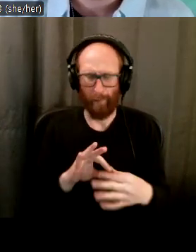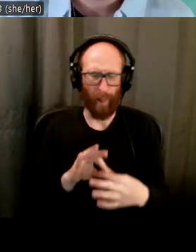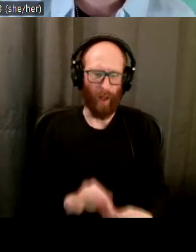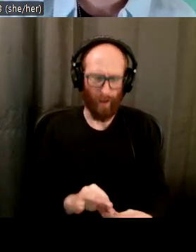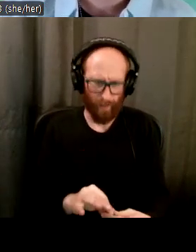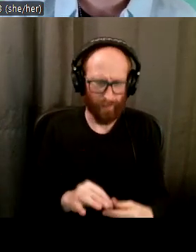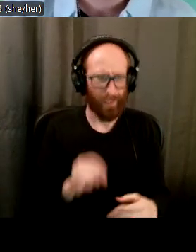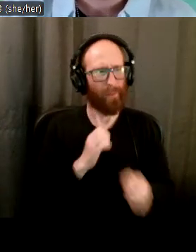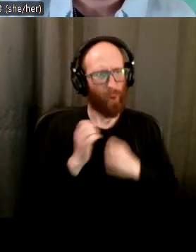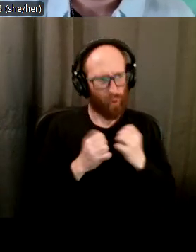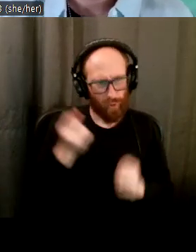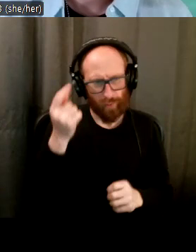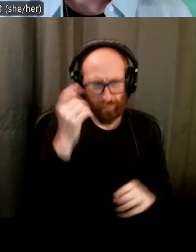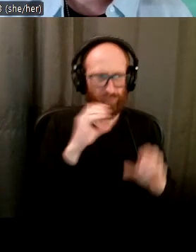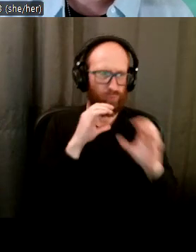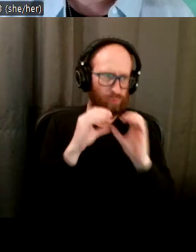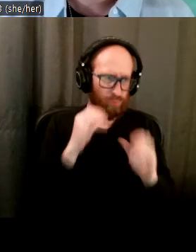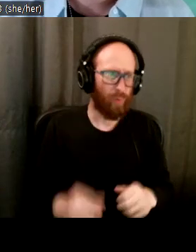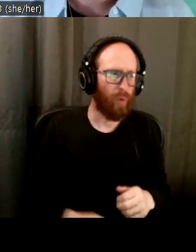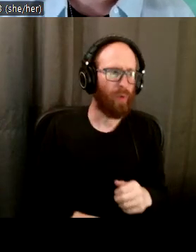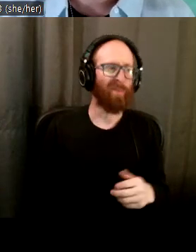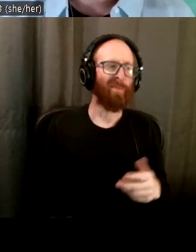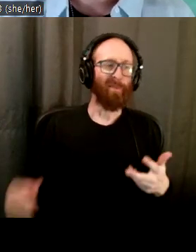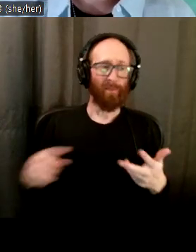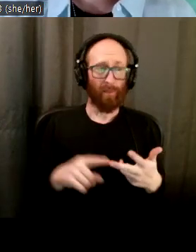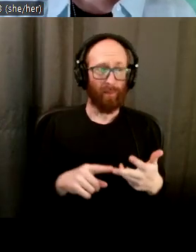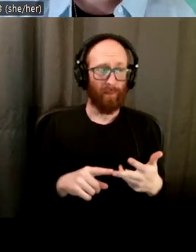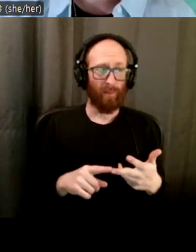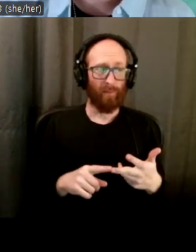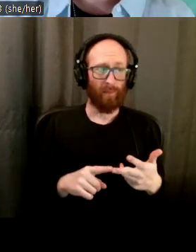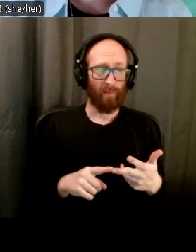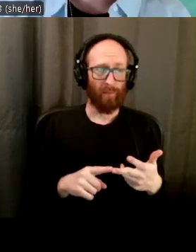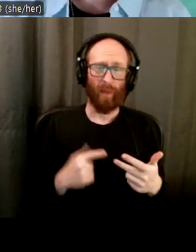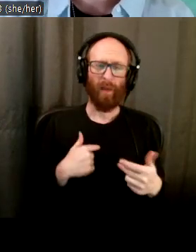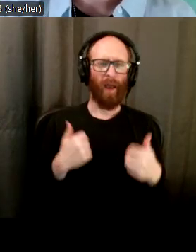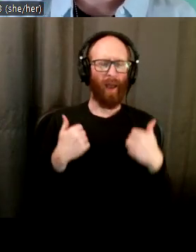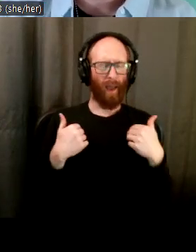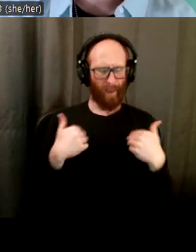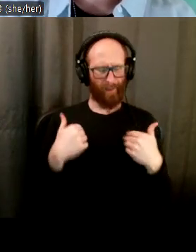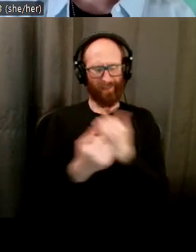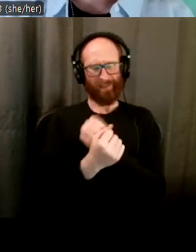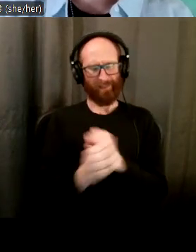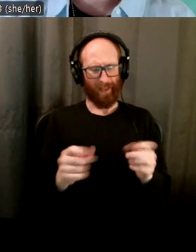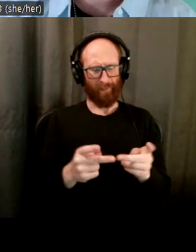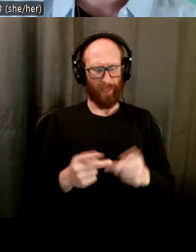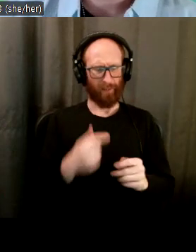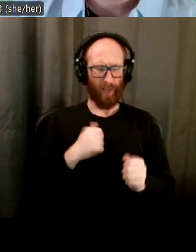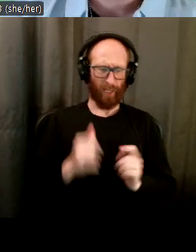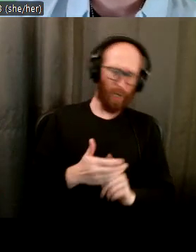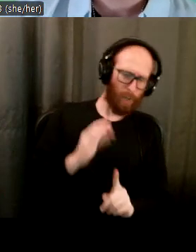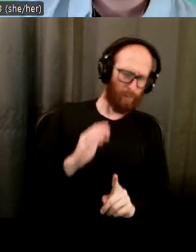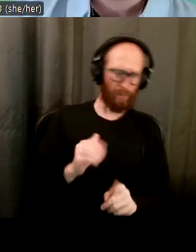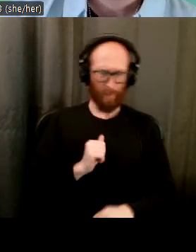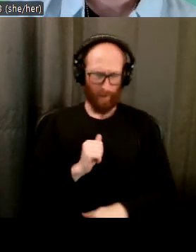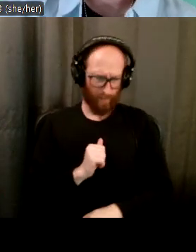and communication. This one says, I have a safe place to be myself and hang out with my